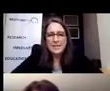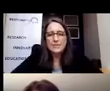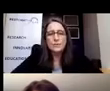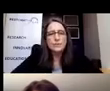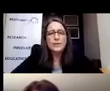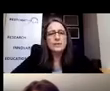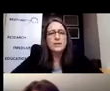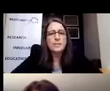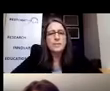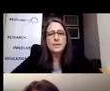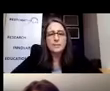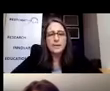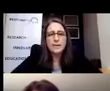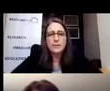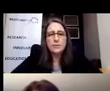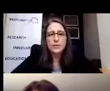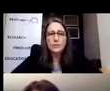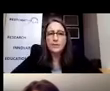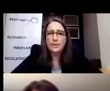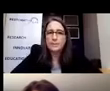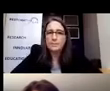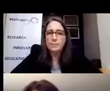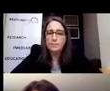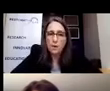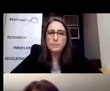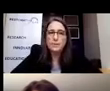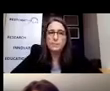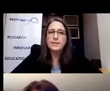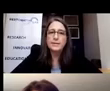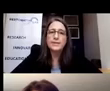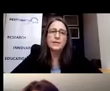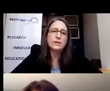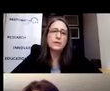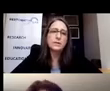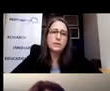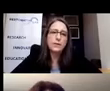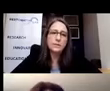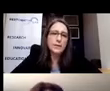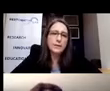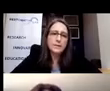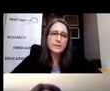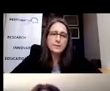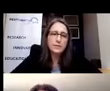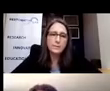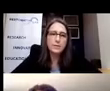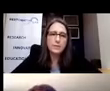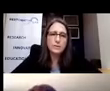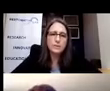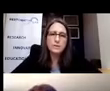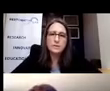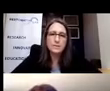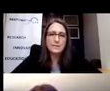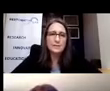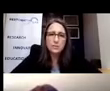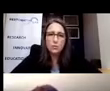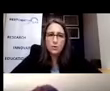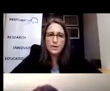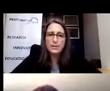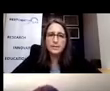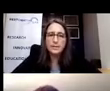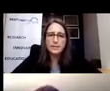us have to really stop and think about is, what do we think the problem is here? So one of the weaknesses of the criminal justice system is